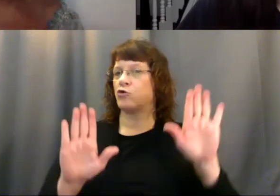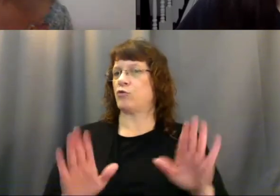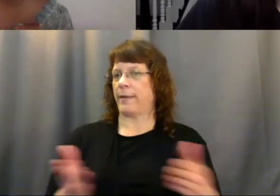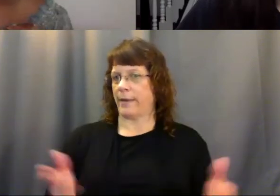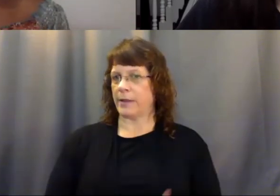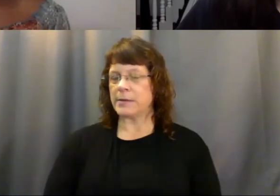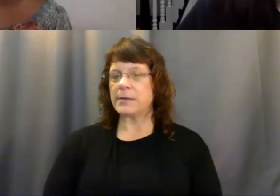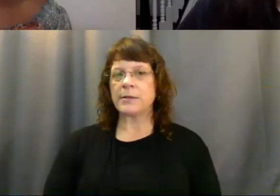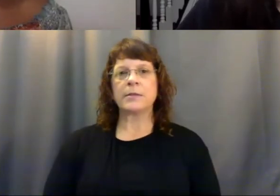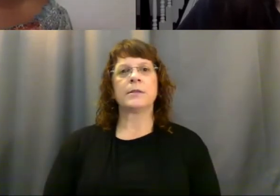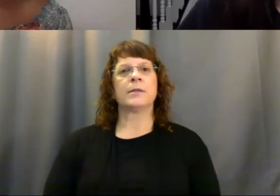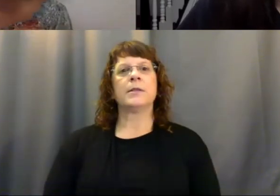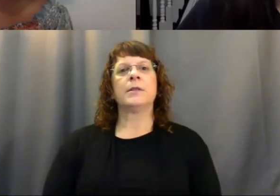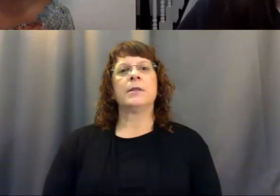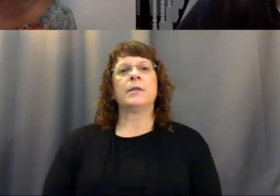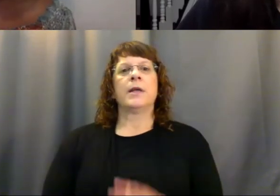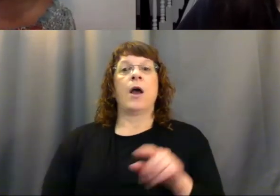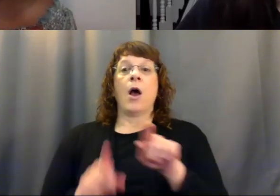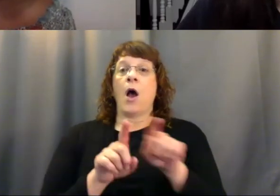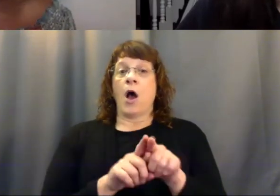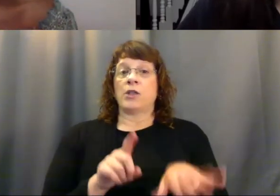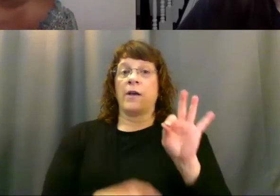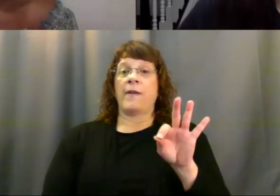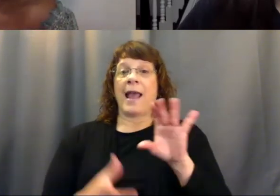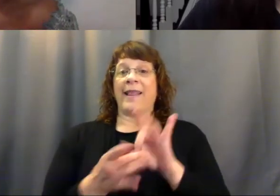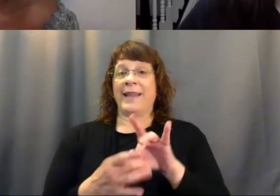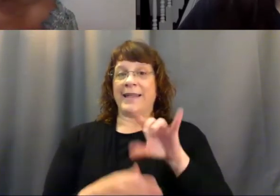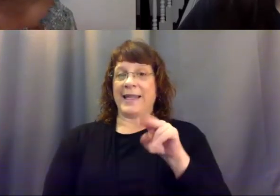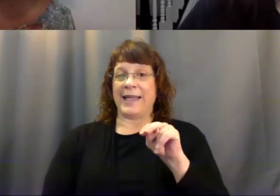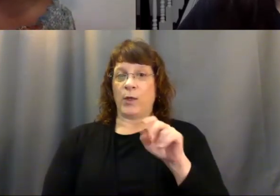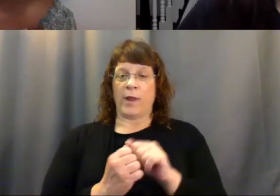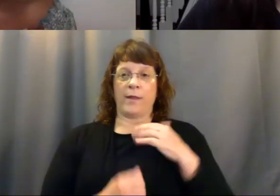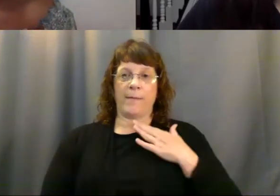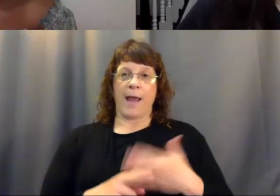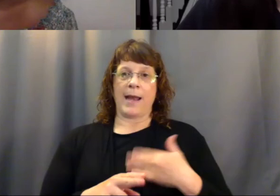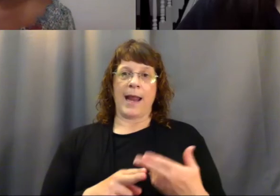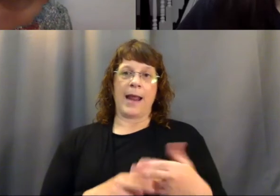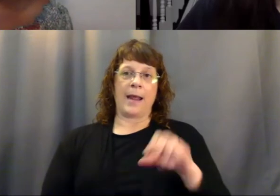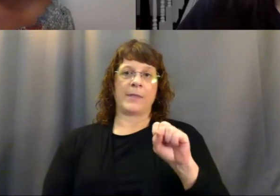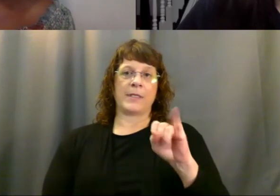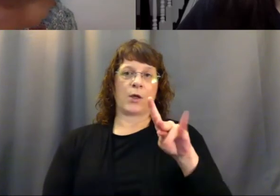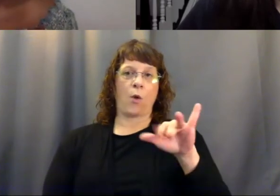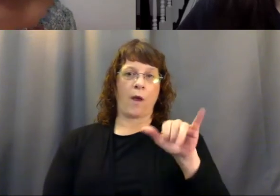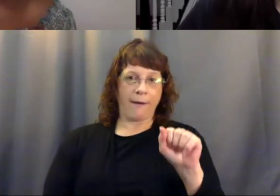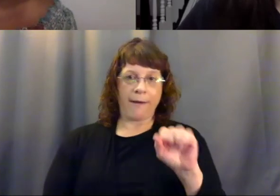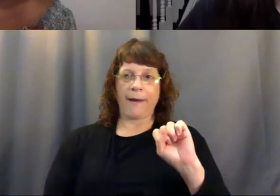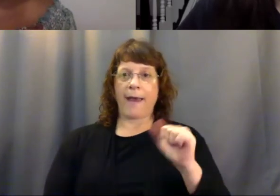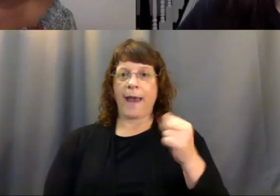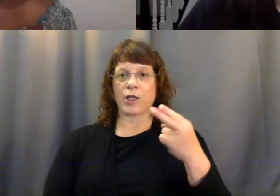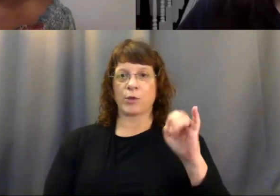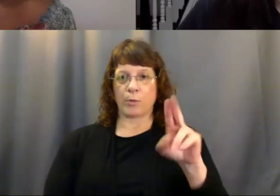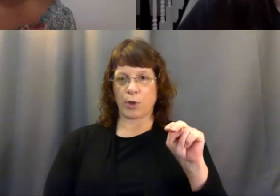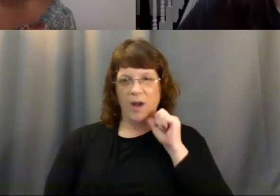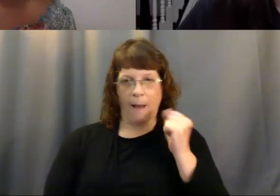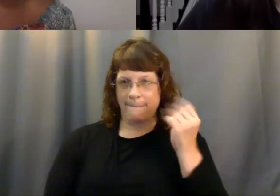them. And you can also find me on LinkedIn with just my name, Sikoya Ashburn. There's not very many Sikoya Ashburns out